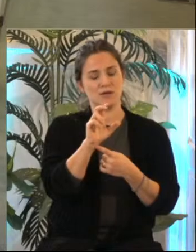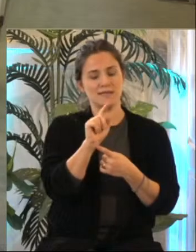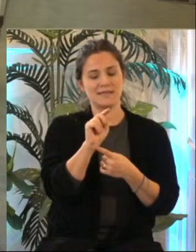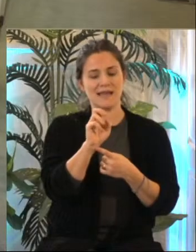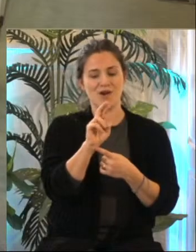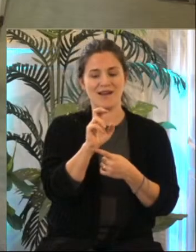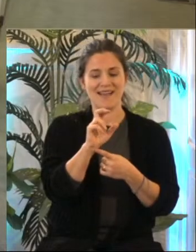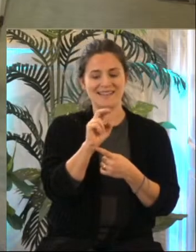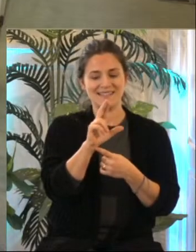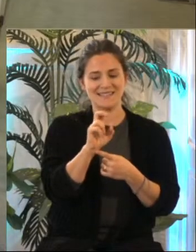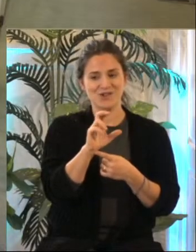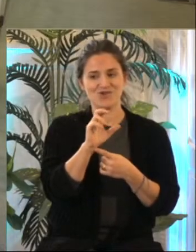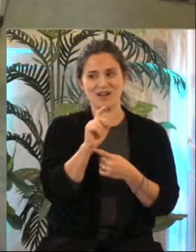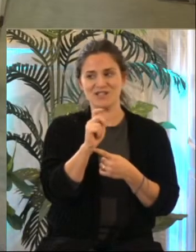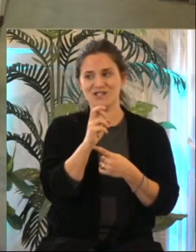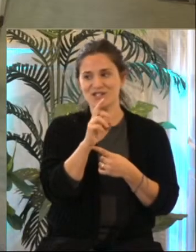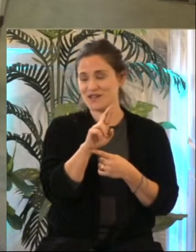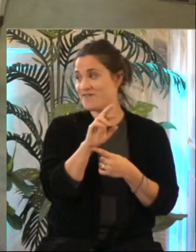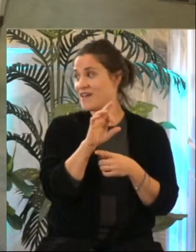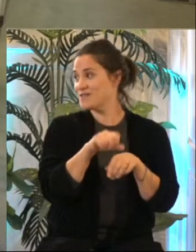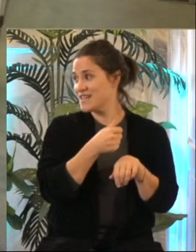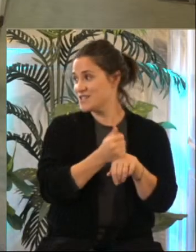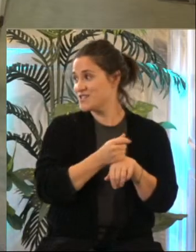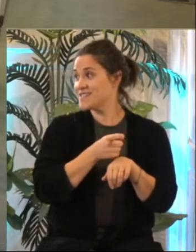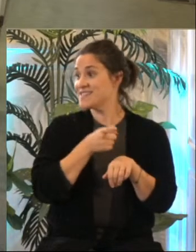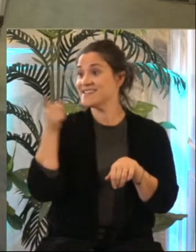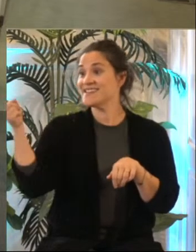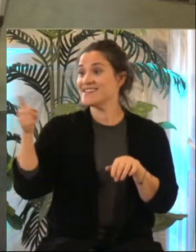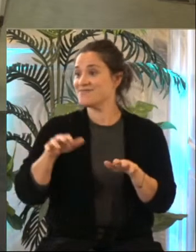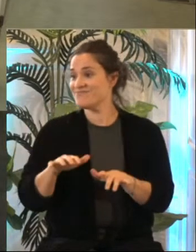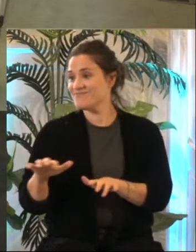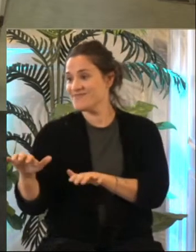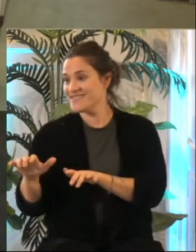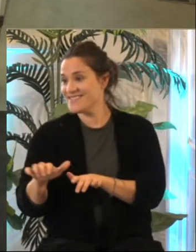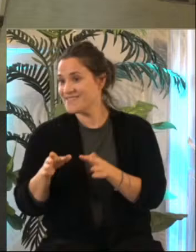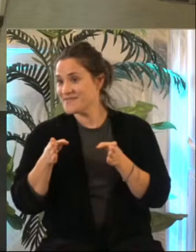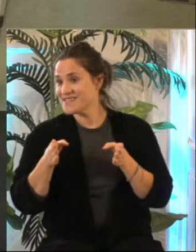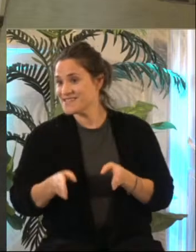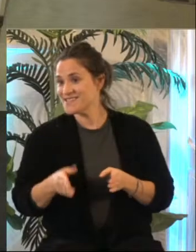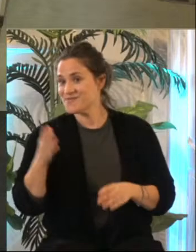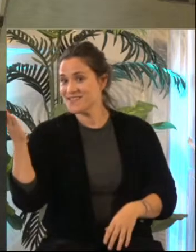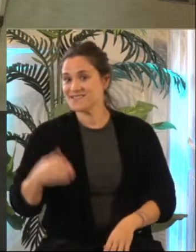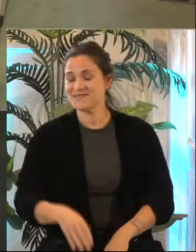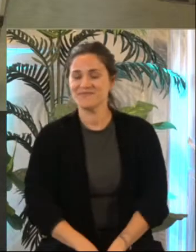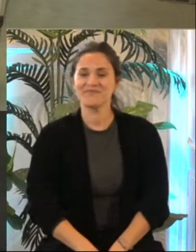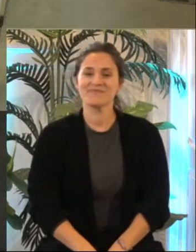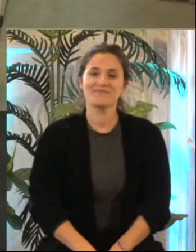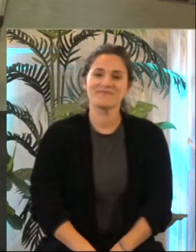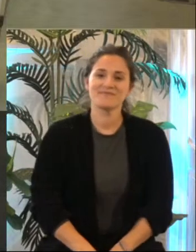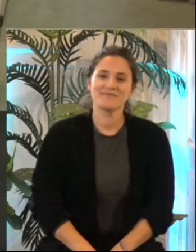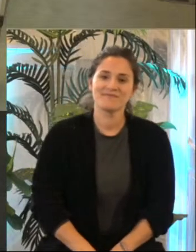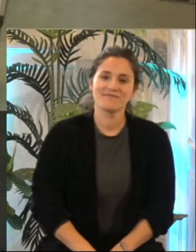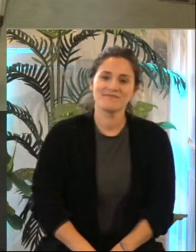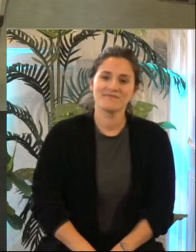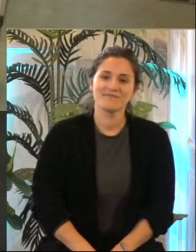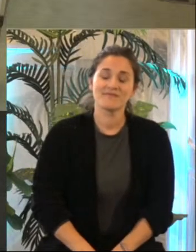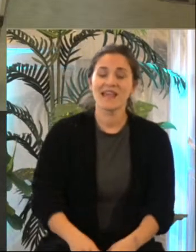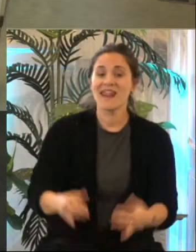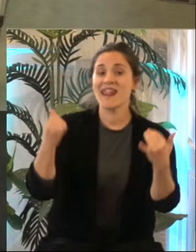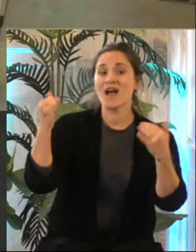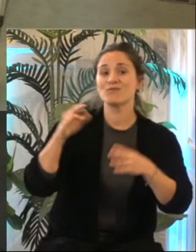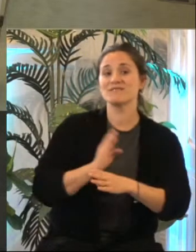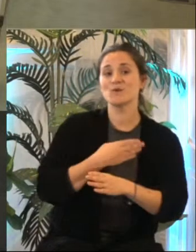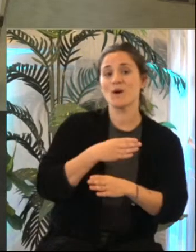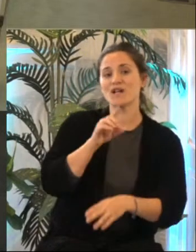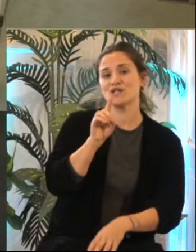And I am grateful to be able to play for you a classic from the Duke Ellington.